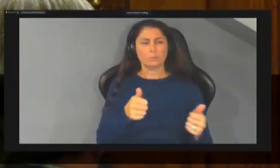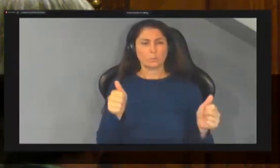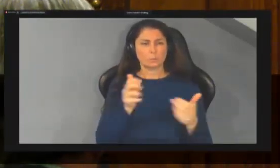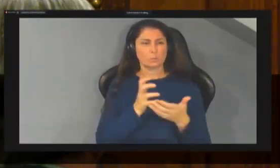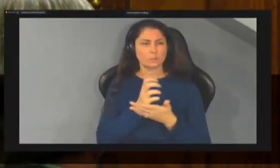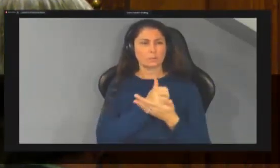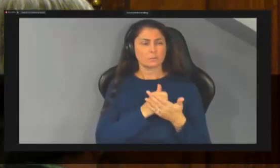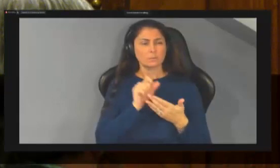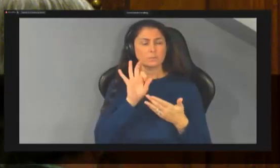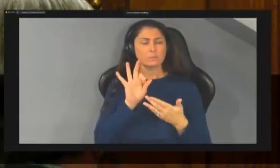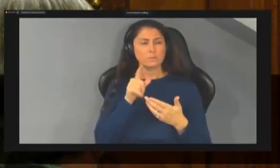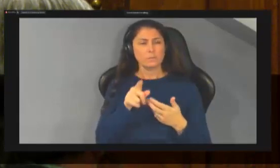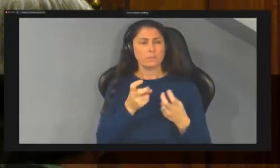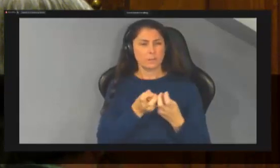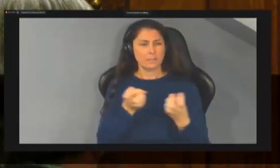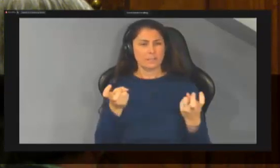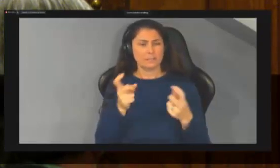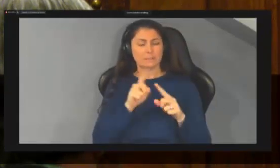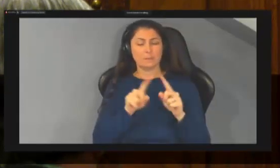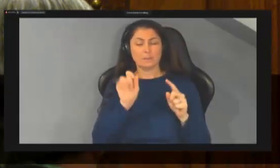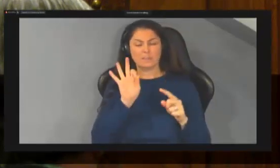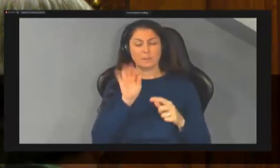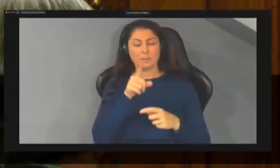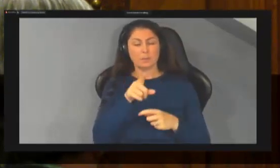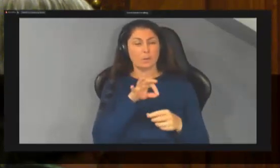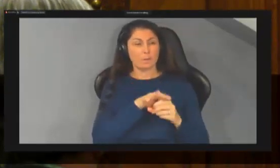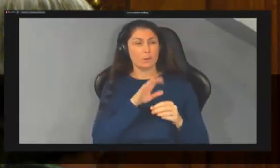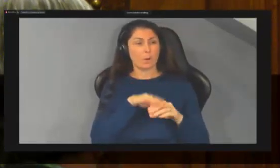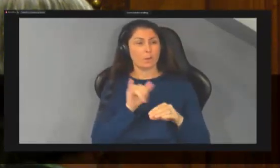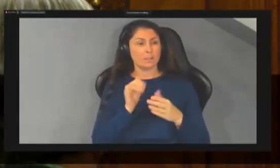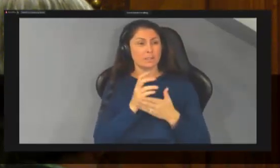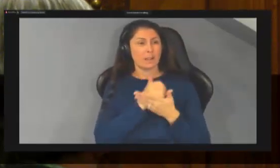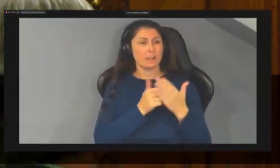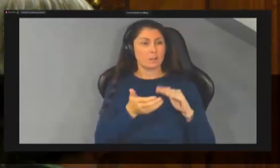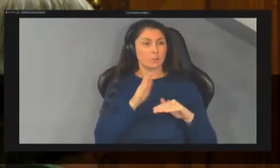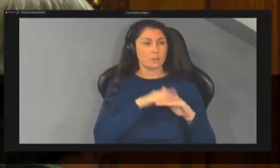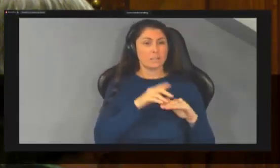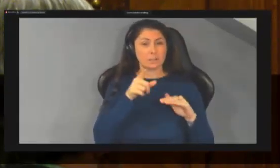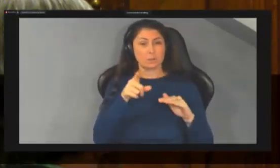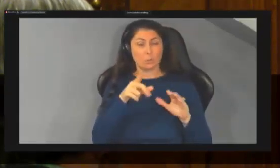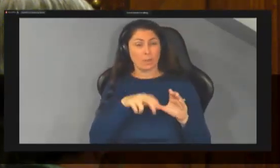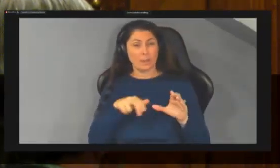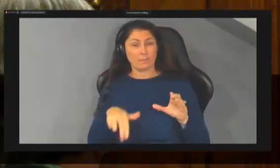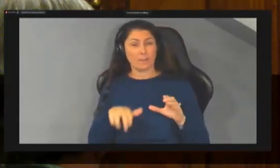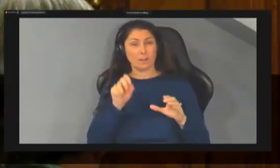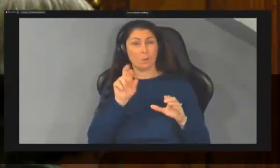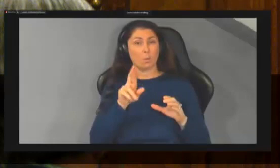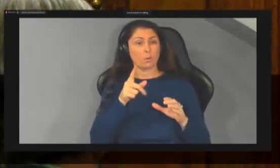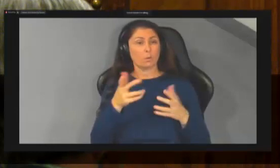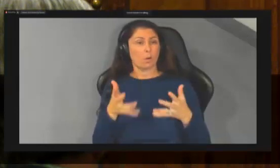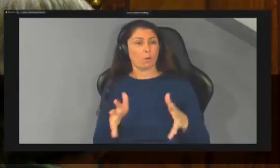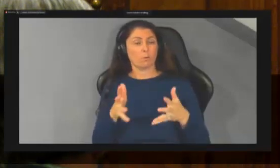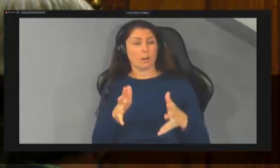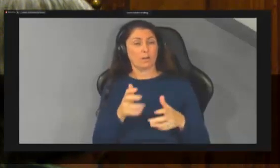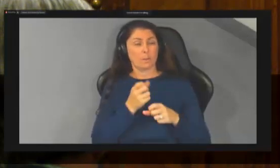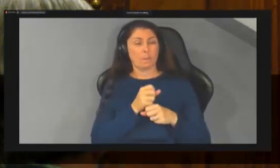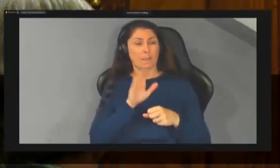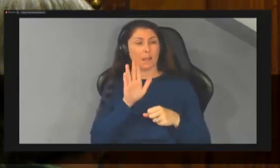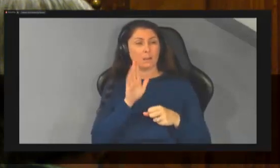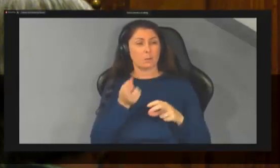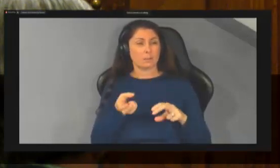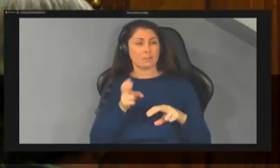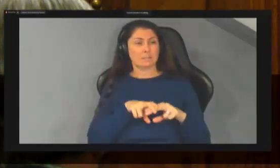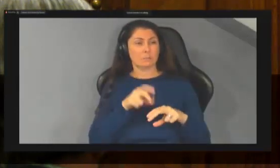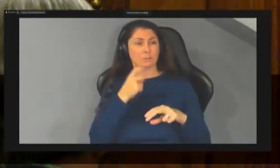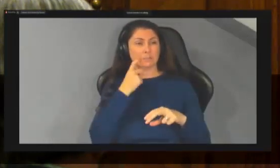you're sitting, but if you're voting on the salary increases and you're leaving, or you've already gotten your seat recently, I think you're